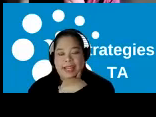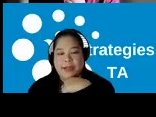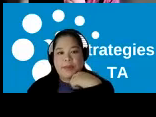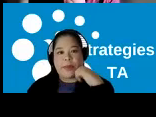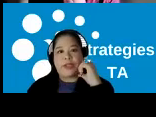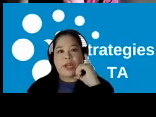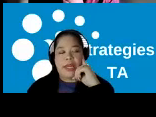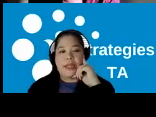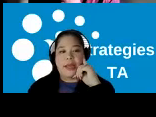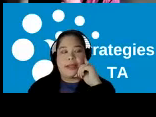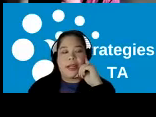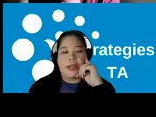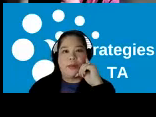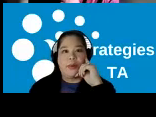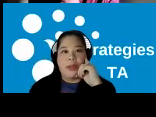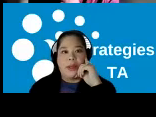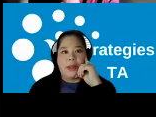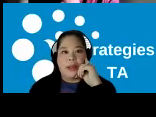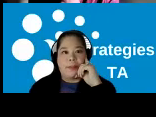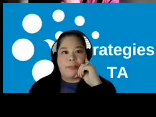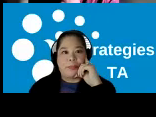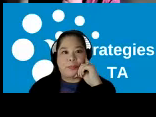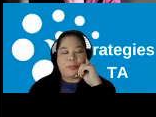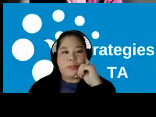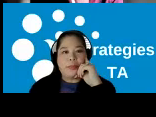Great, thank you so much. I think that,